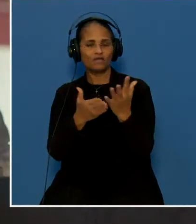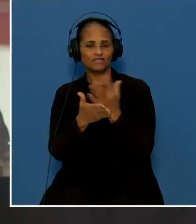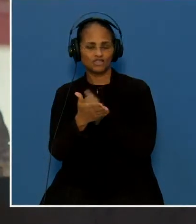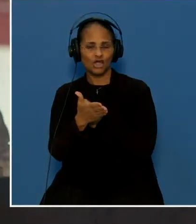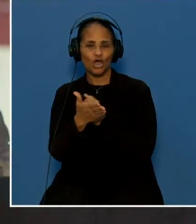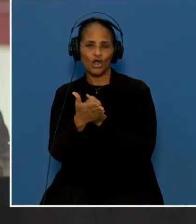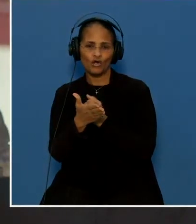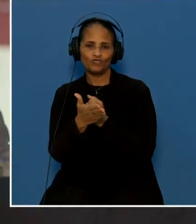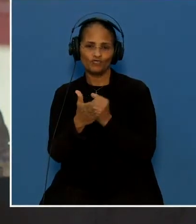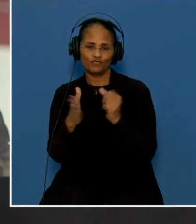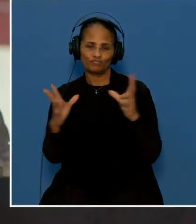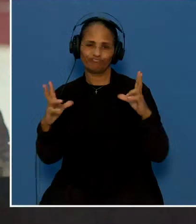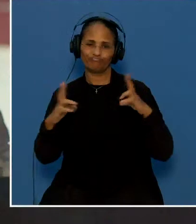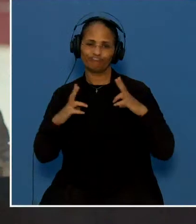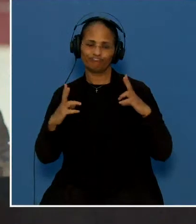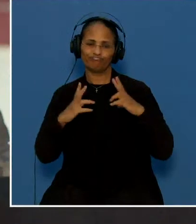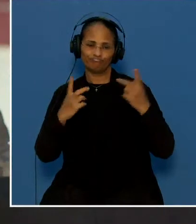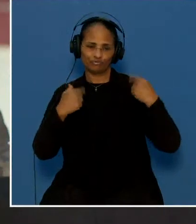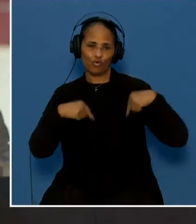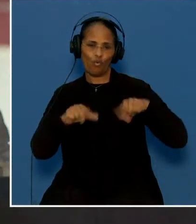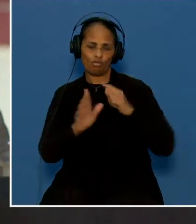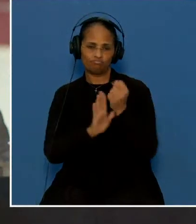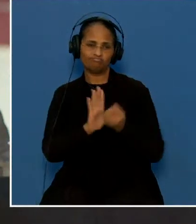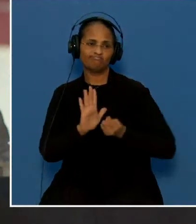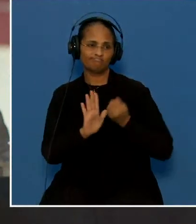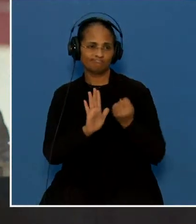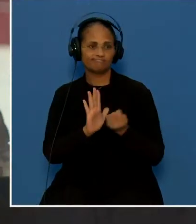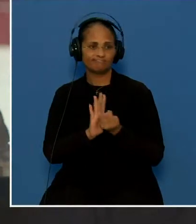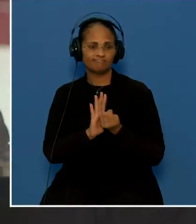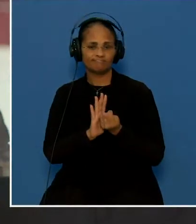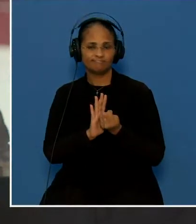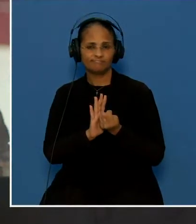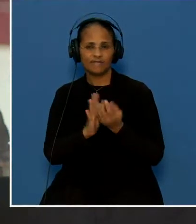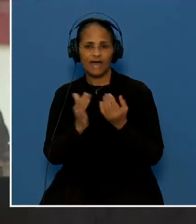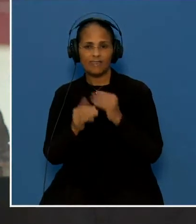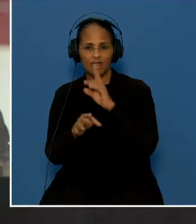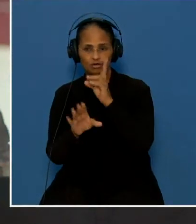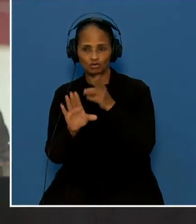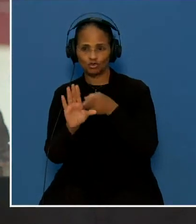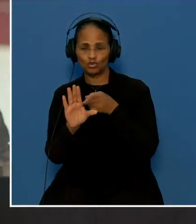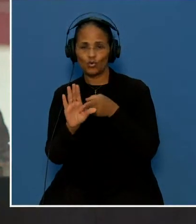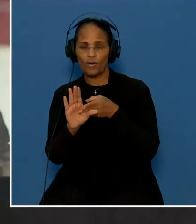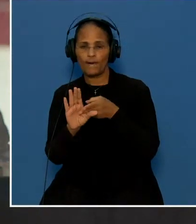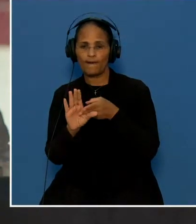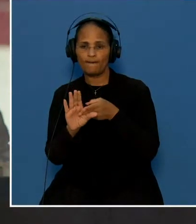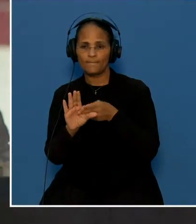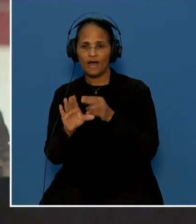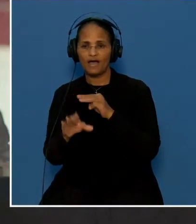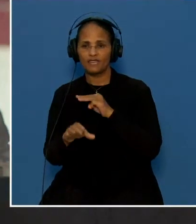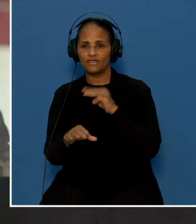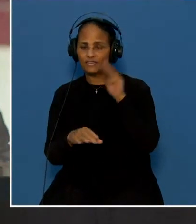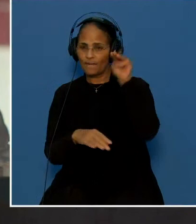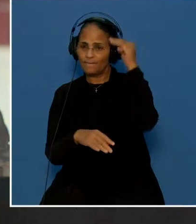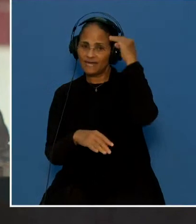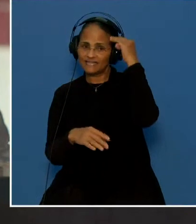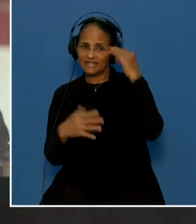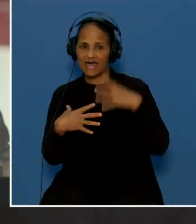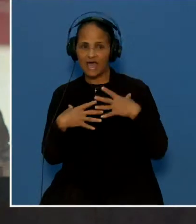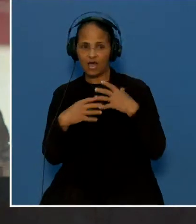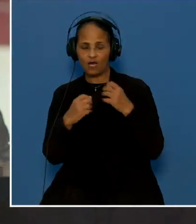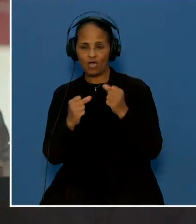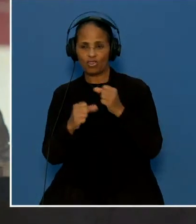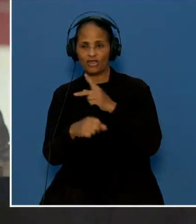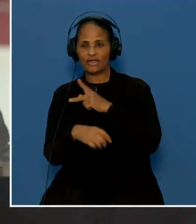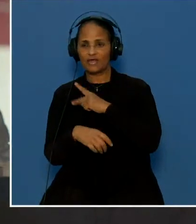break over the holiday season. I am, of course, joined today by the Minister of Health, the Honorable Kim